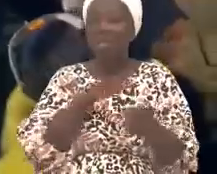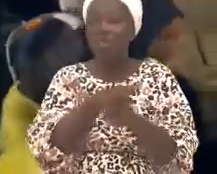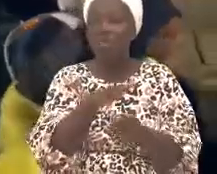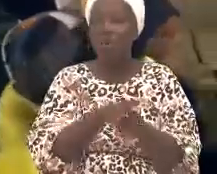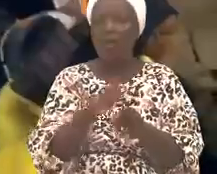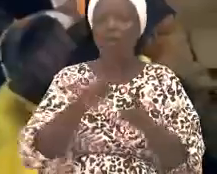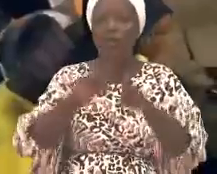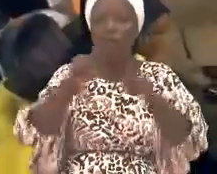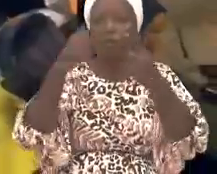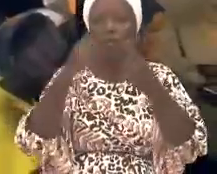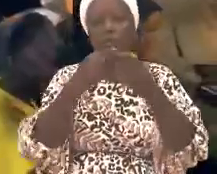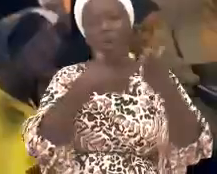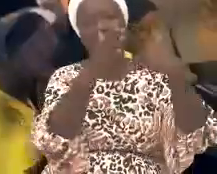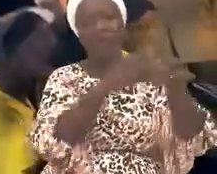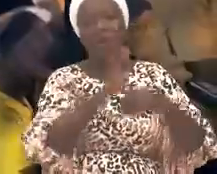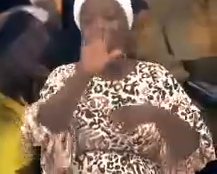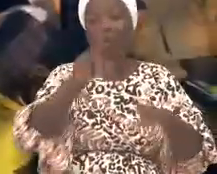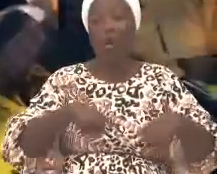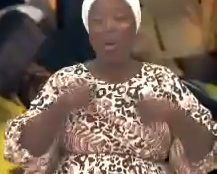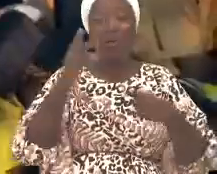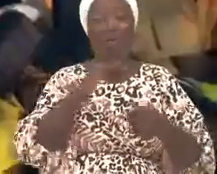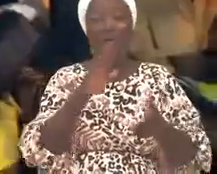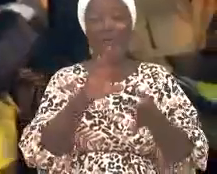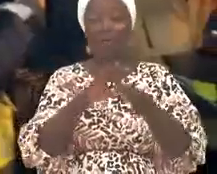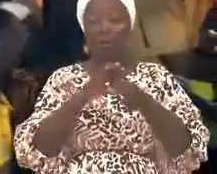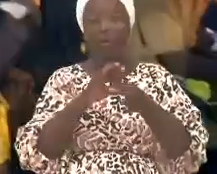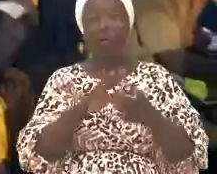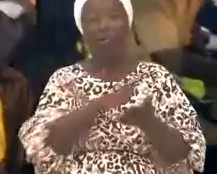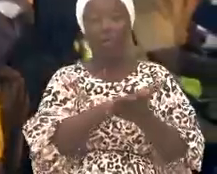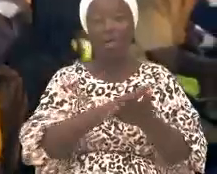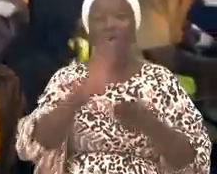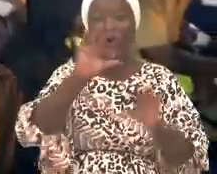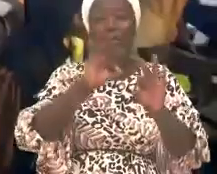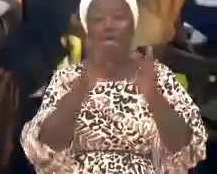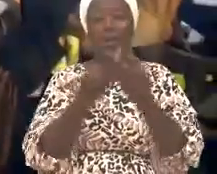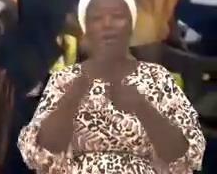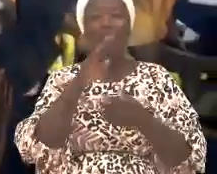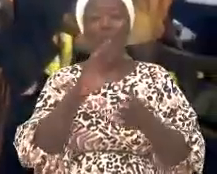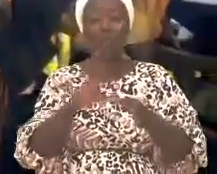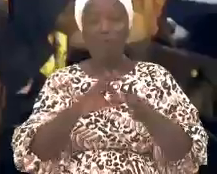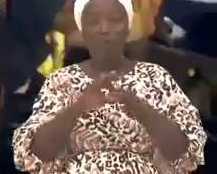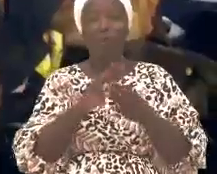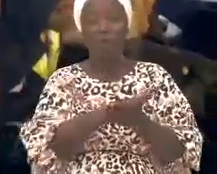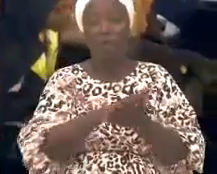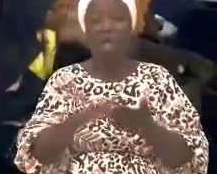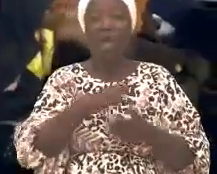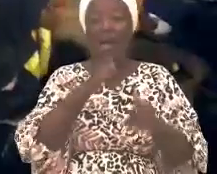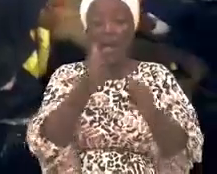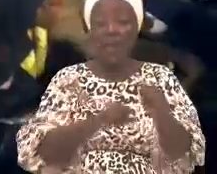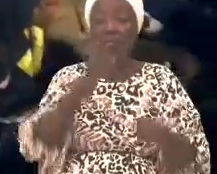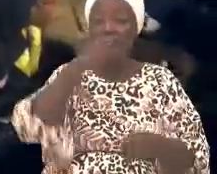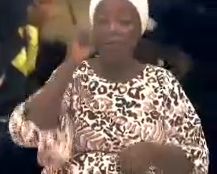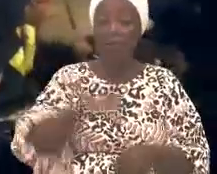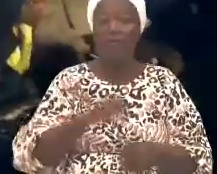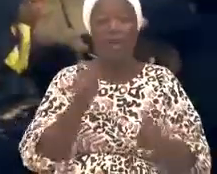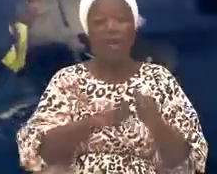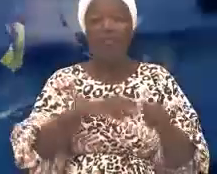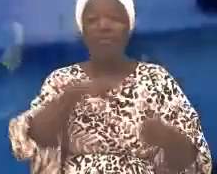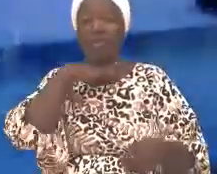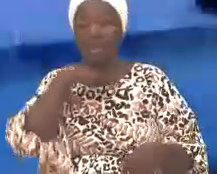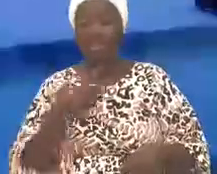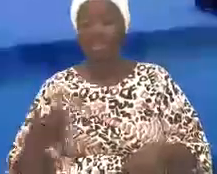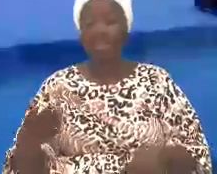Your life will become clean. Your family will become clean. And every evil, dirty sin,